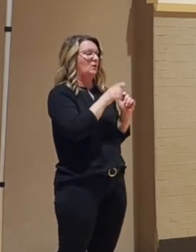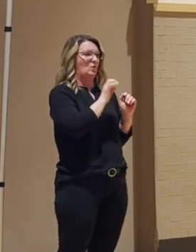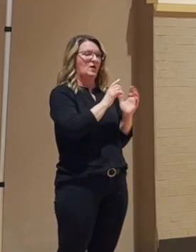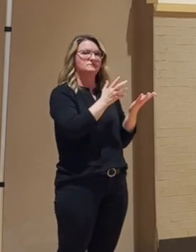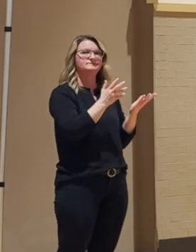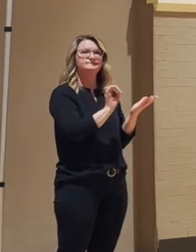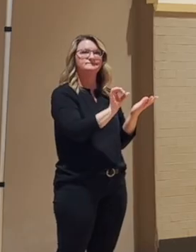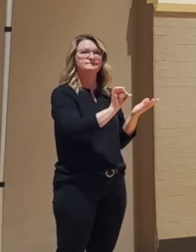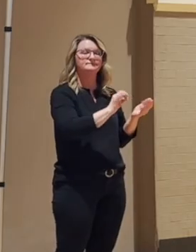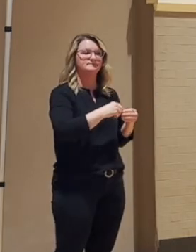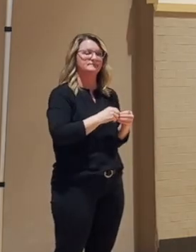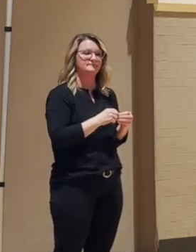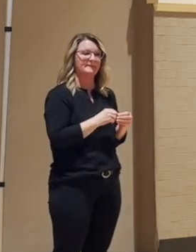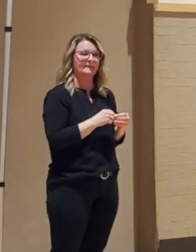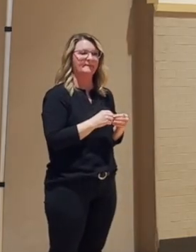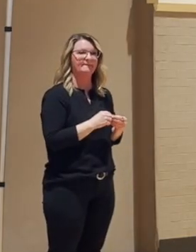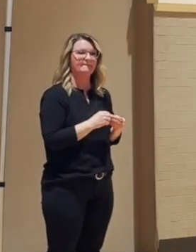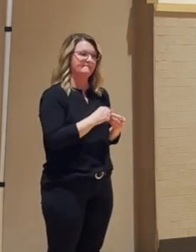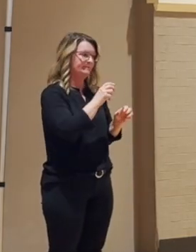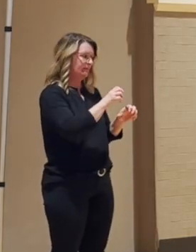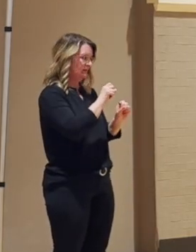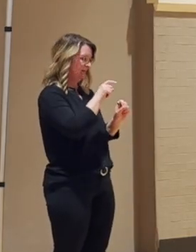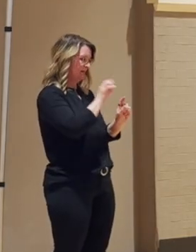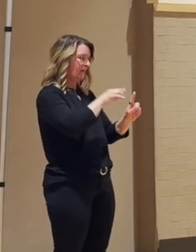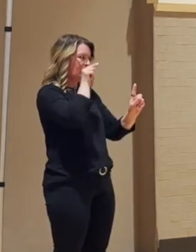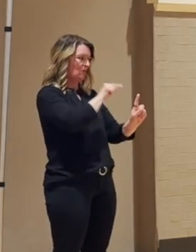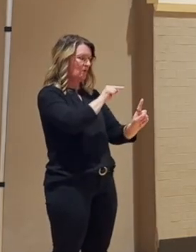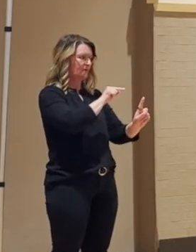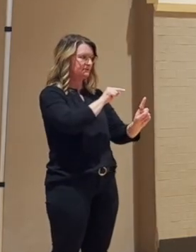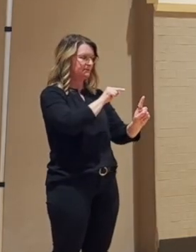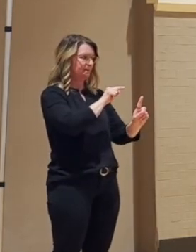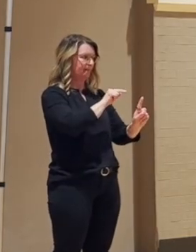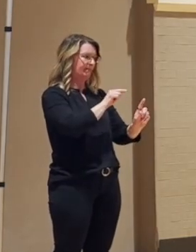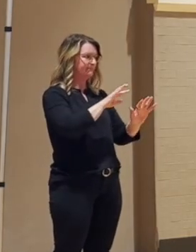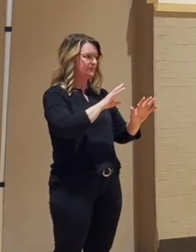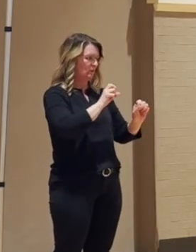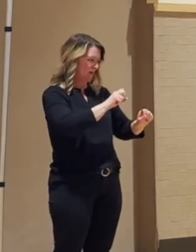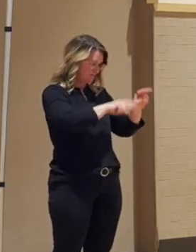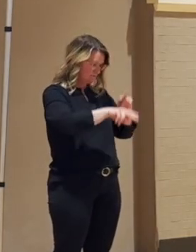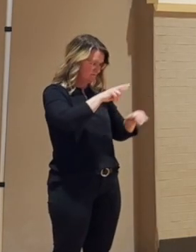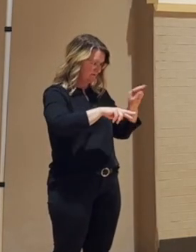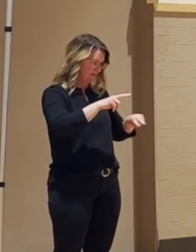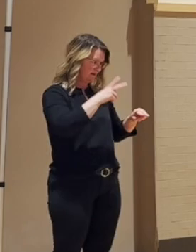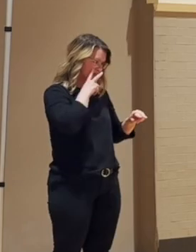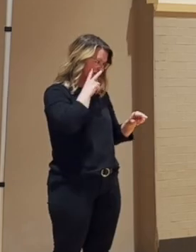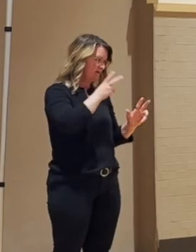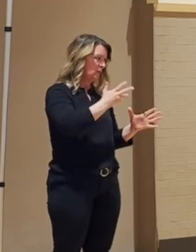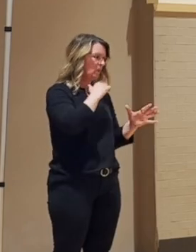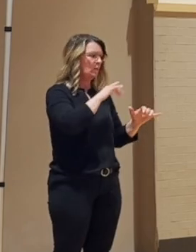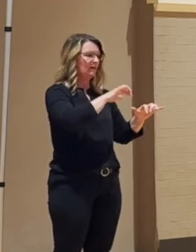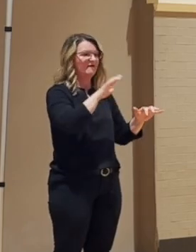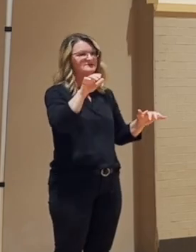like a, where we can at that point kind of judge whether we are going to have